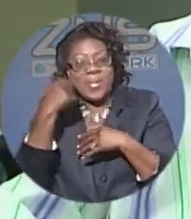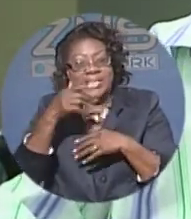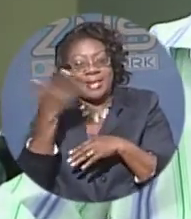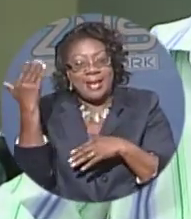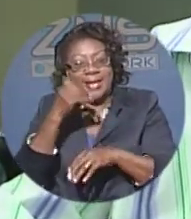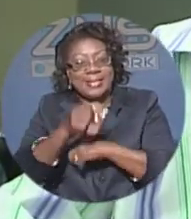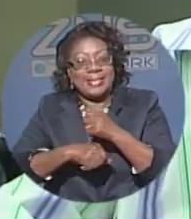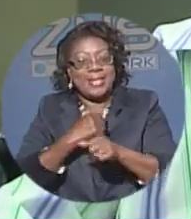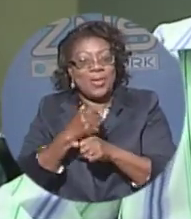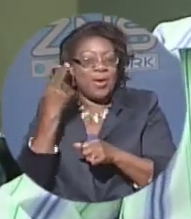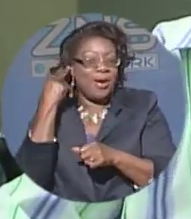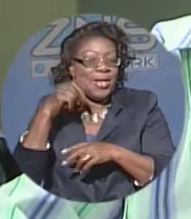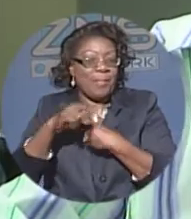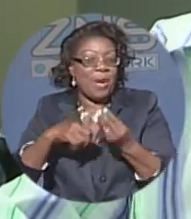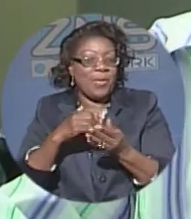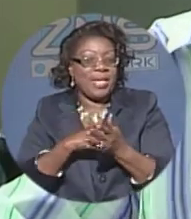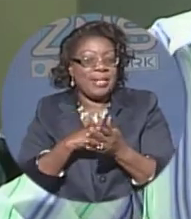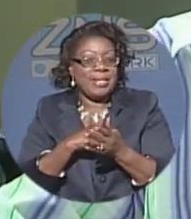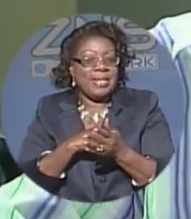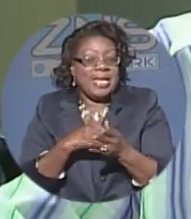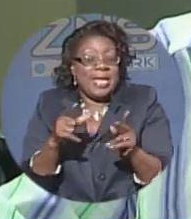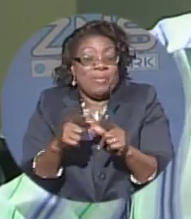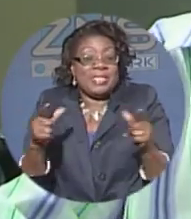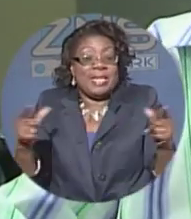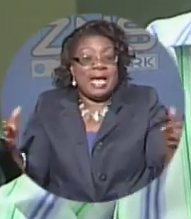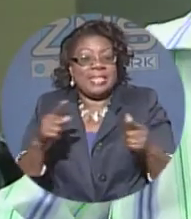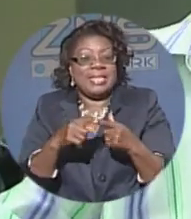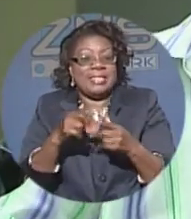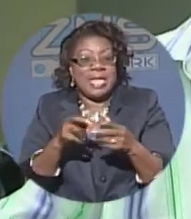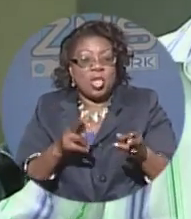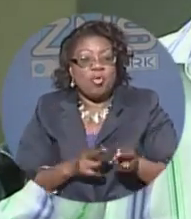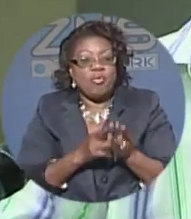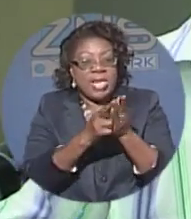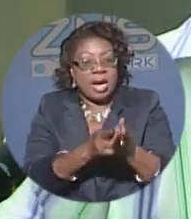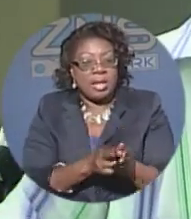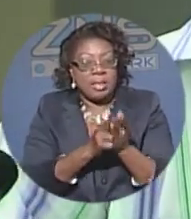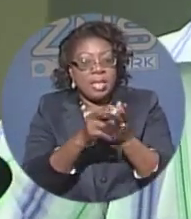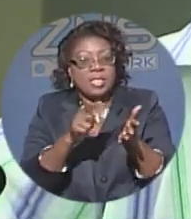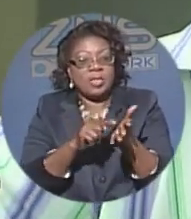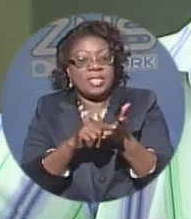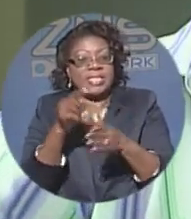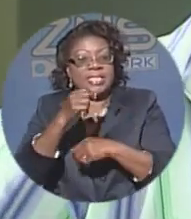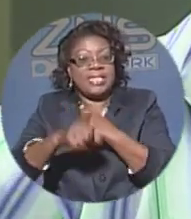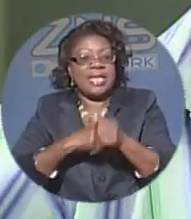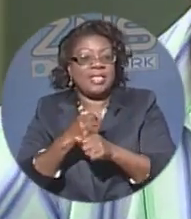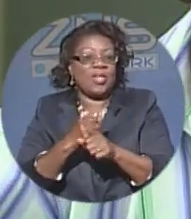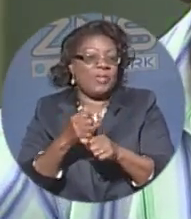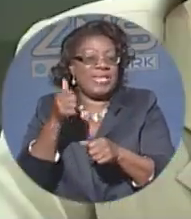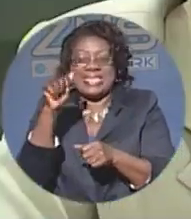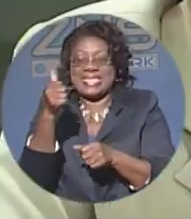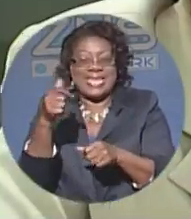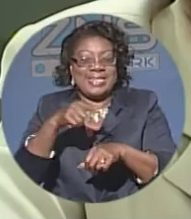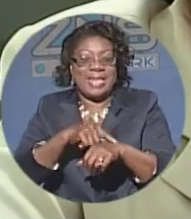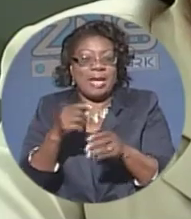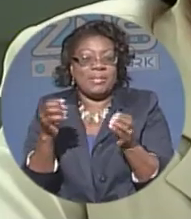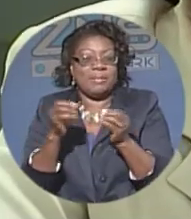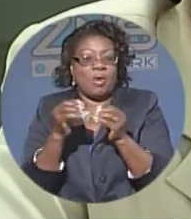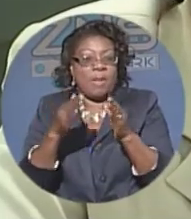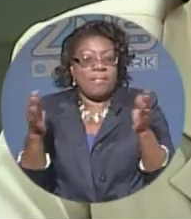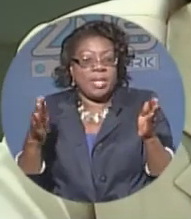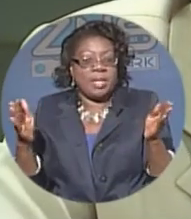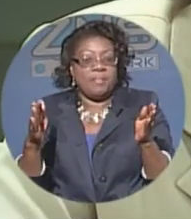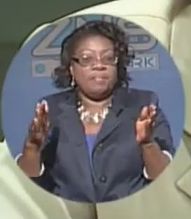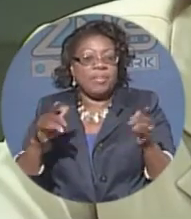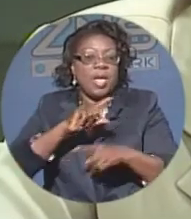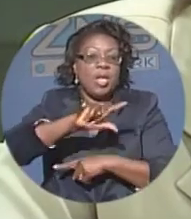me, I know you heard about it. It was larger than Regatta, and this year is going to be 10 times the size of Regatta. The local